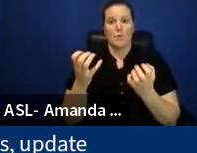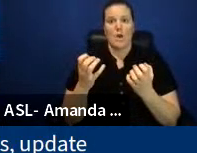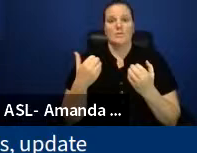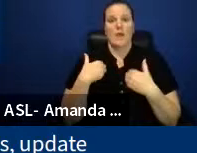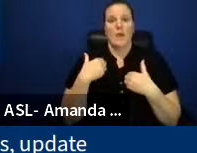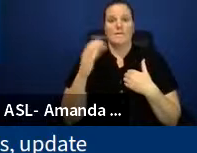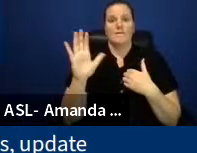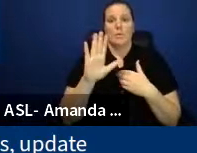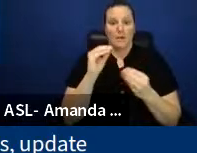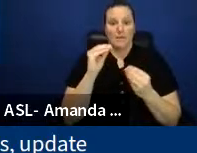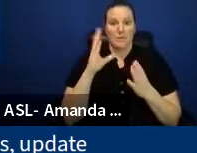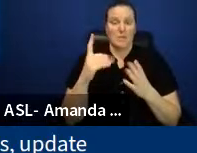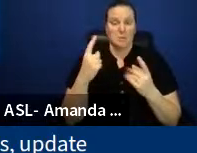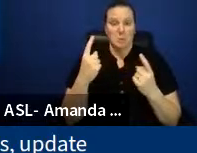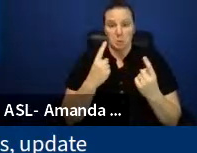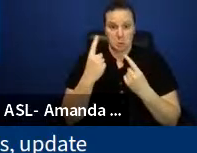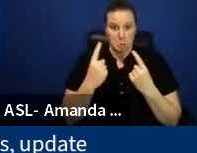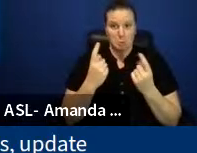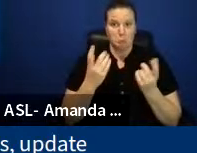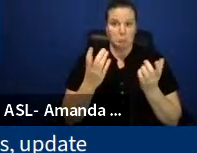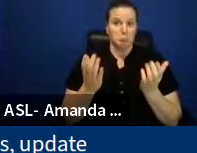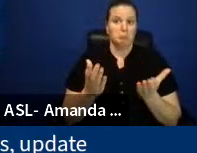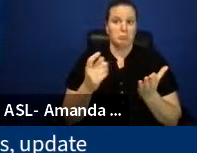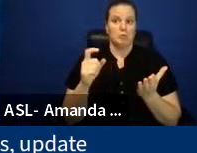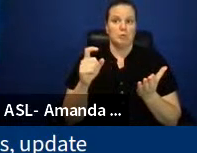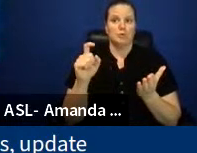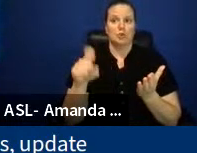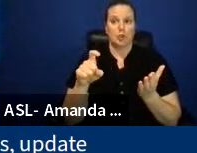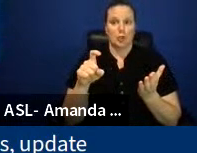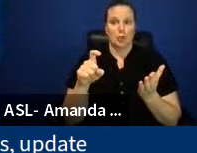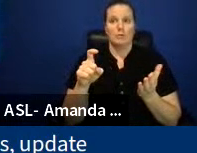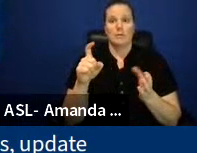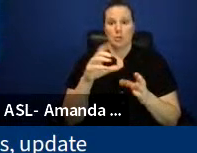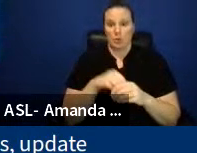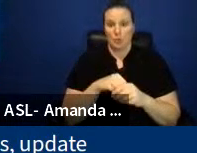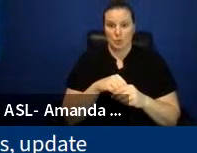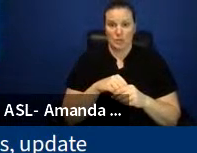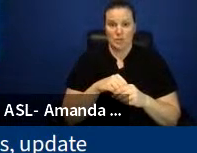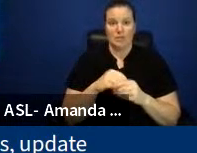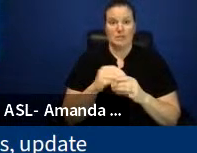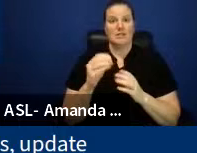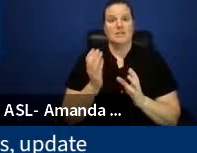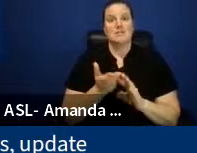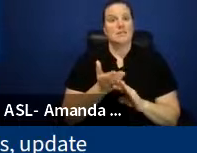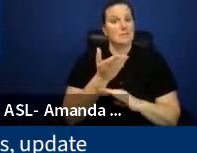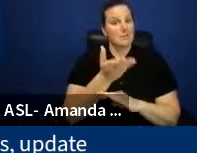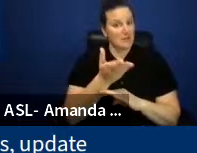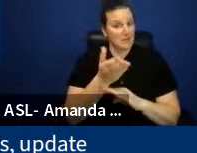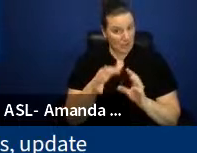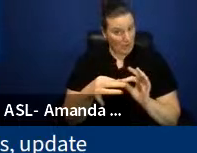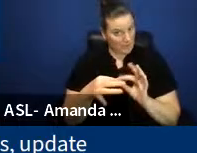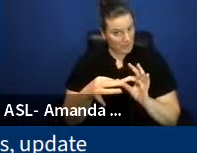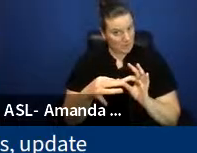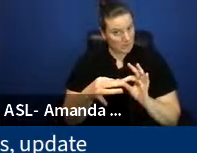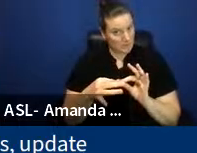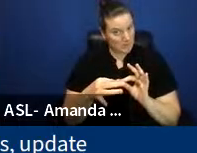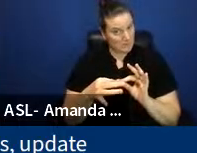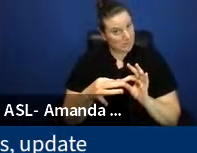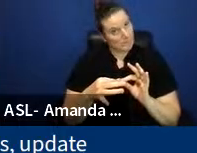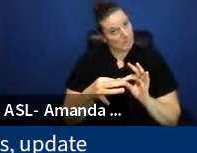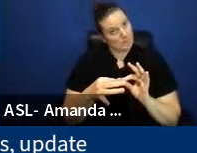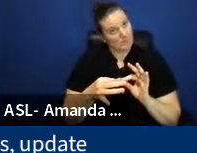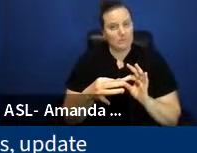your information considered, it should be included within the submitted comment. We also will